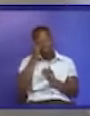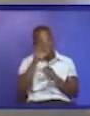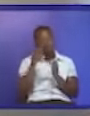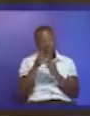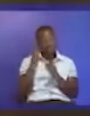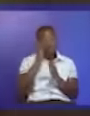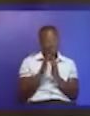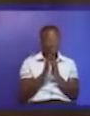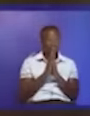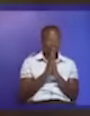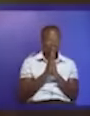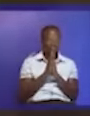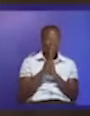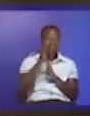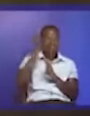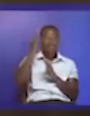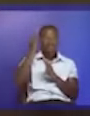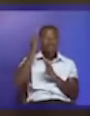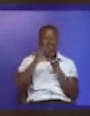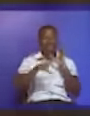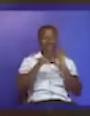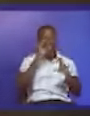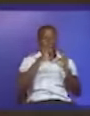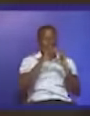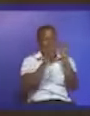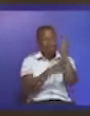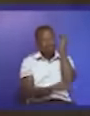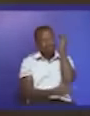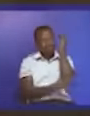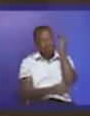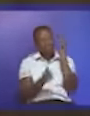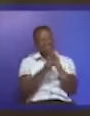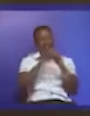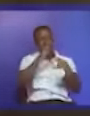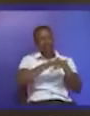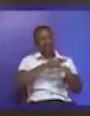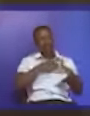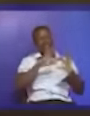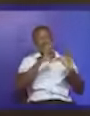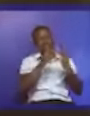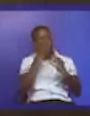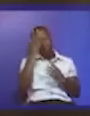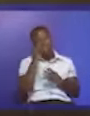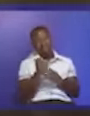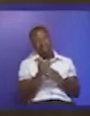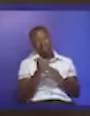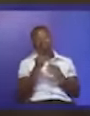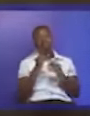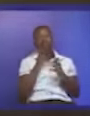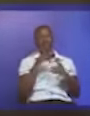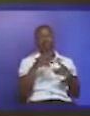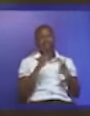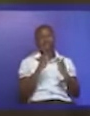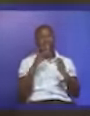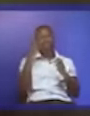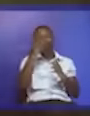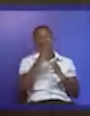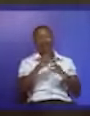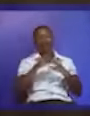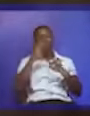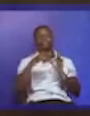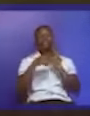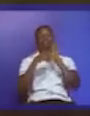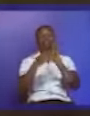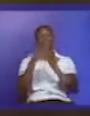Shabakatoskiata, what is this with the spirit of poverty that is resting on this family and will not allow the beauty and the glory of heaven show